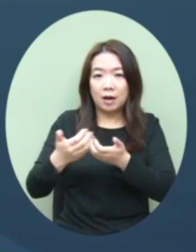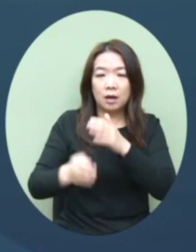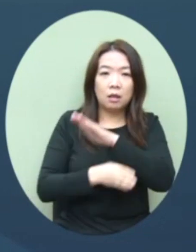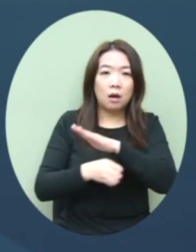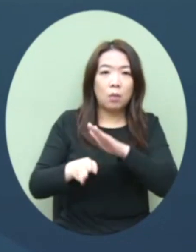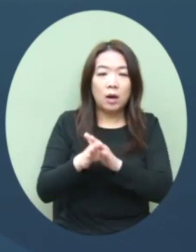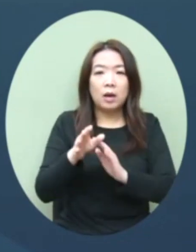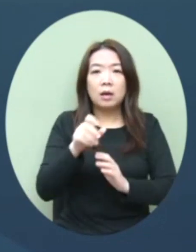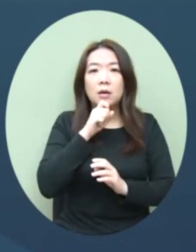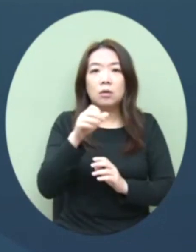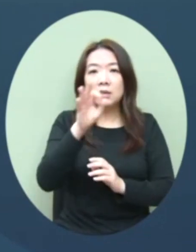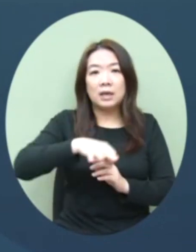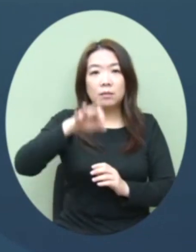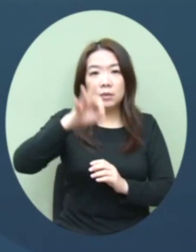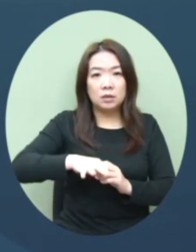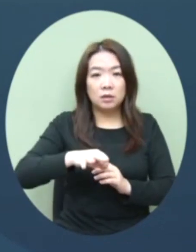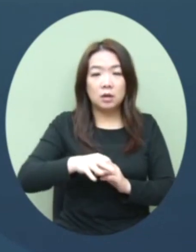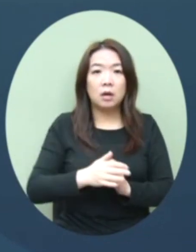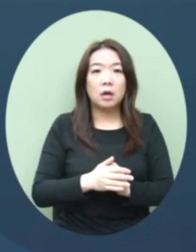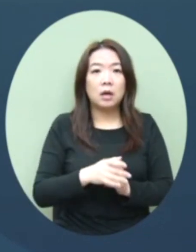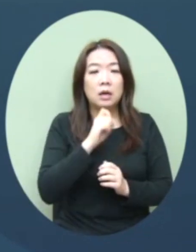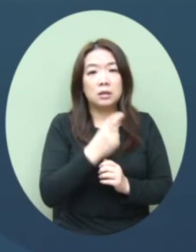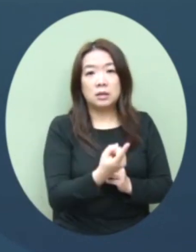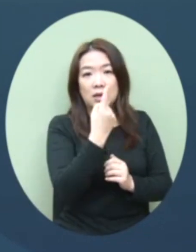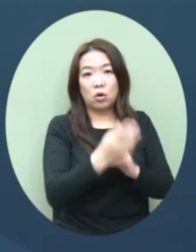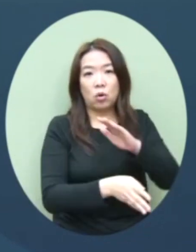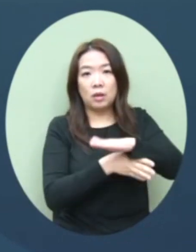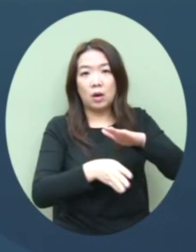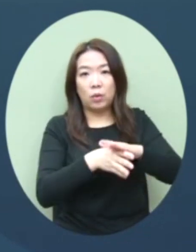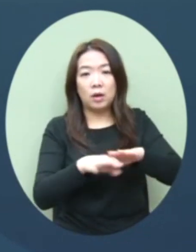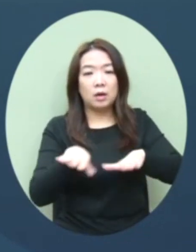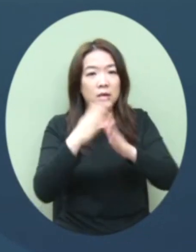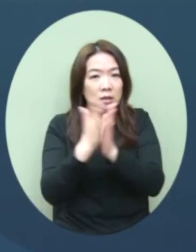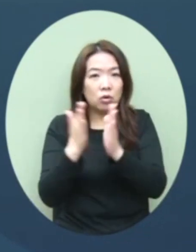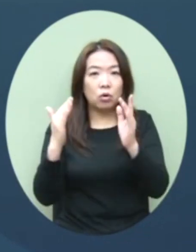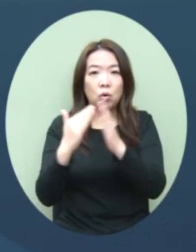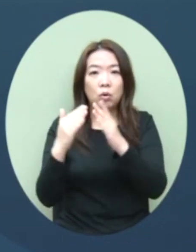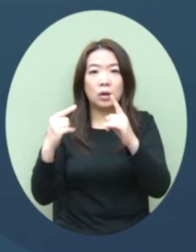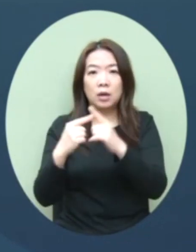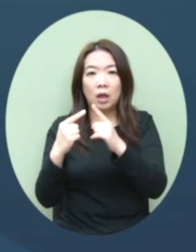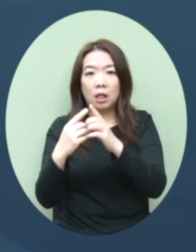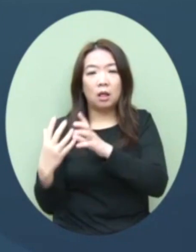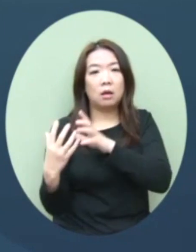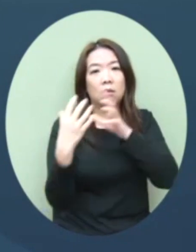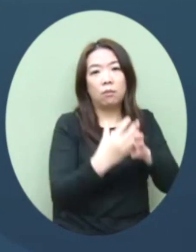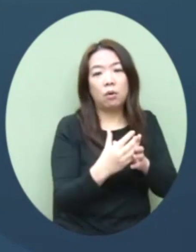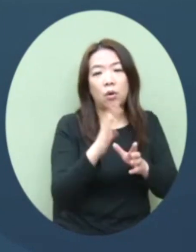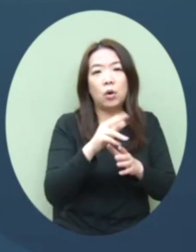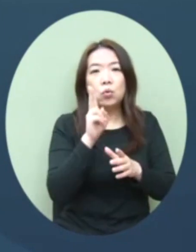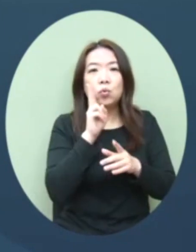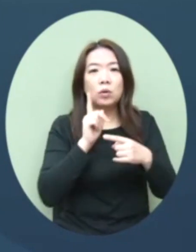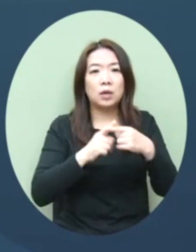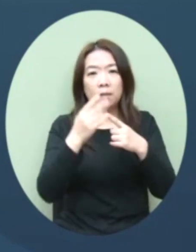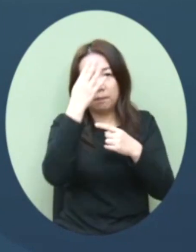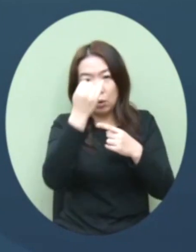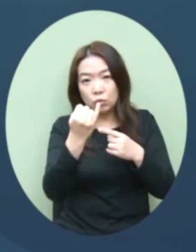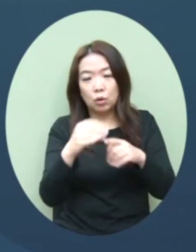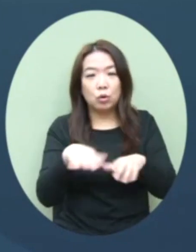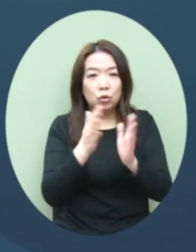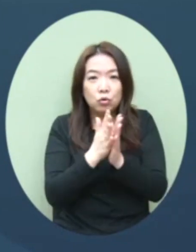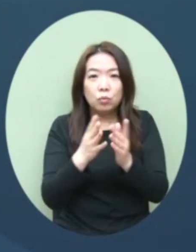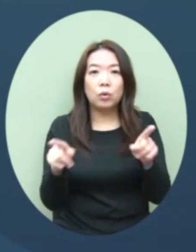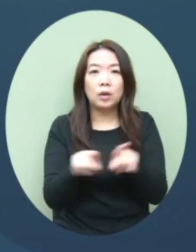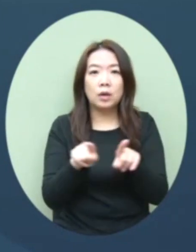family if unfortunately members of the family are all confirmed preliminary positive and in terms of